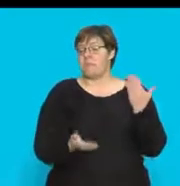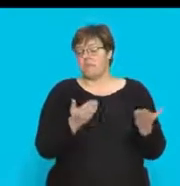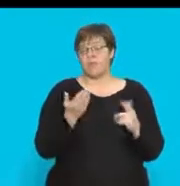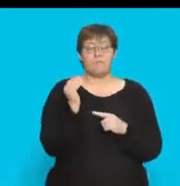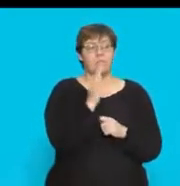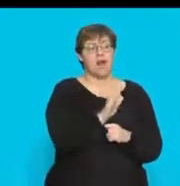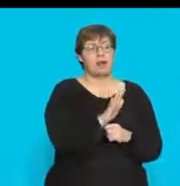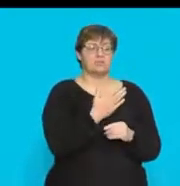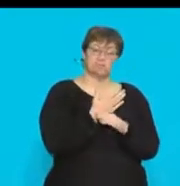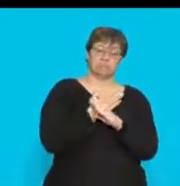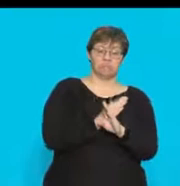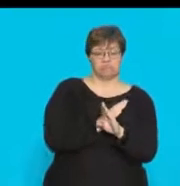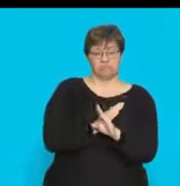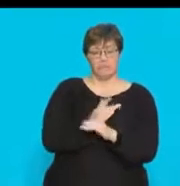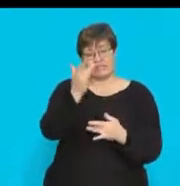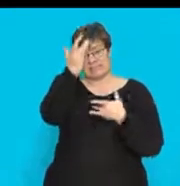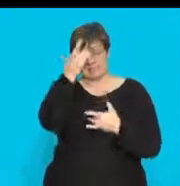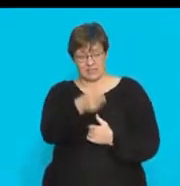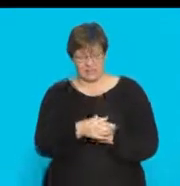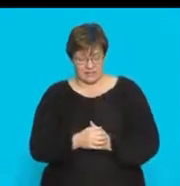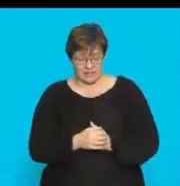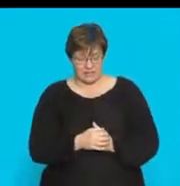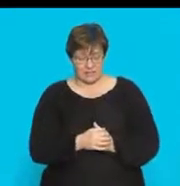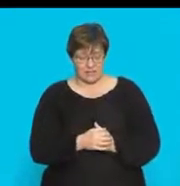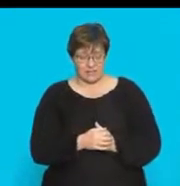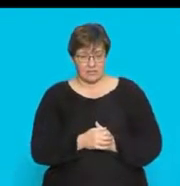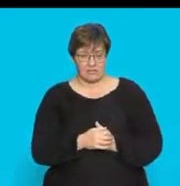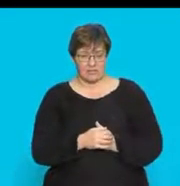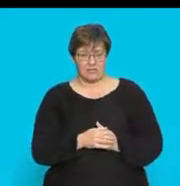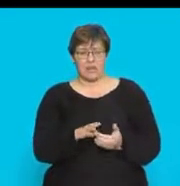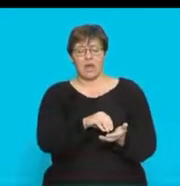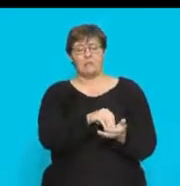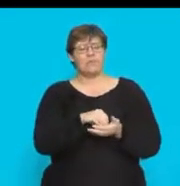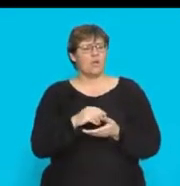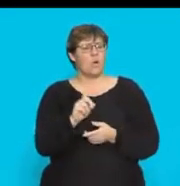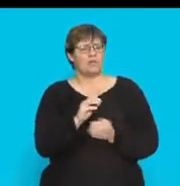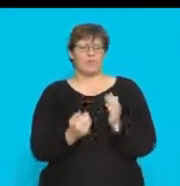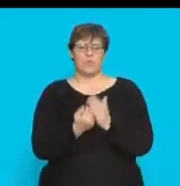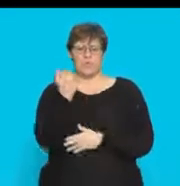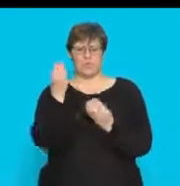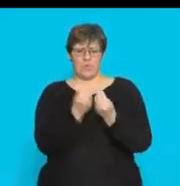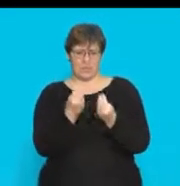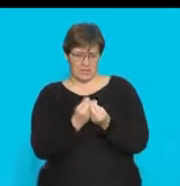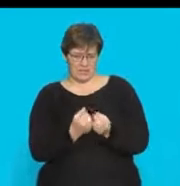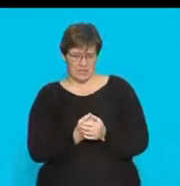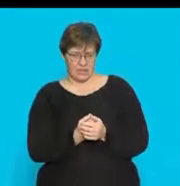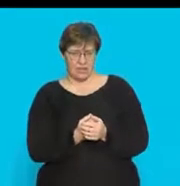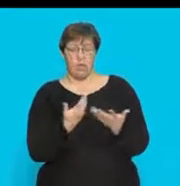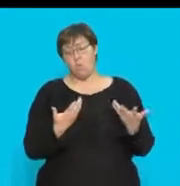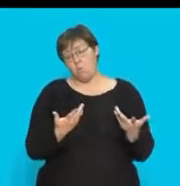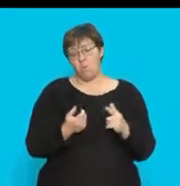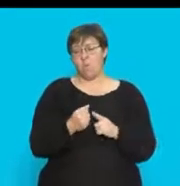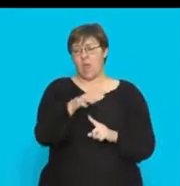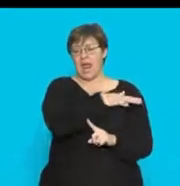is resistant to a disease, okay? It brings in something new. Or when the environments